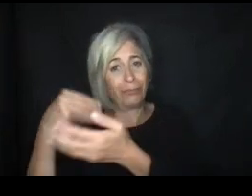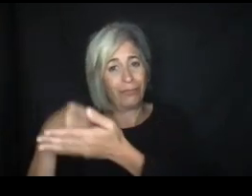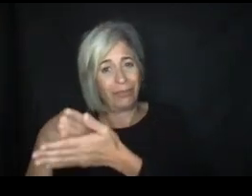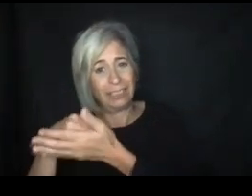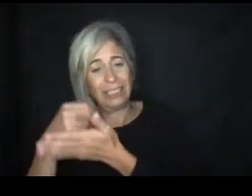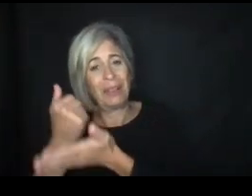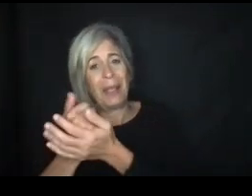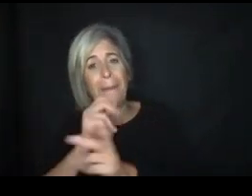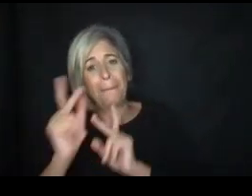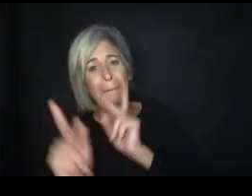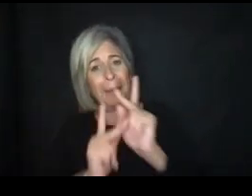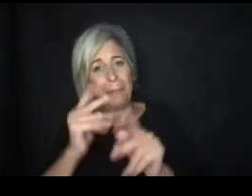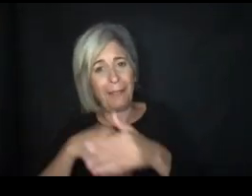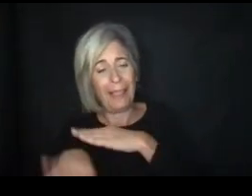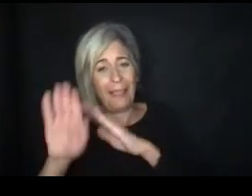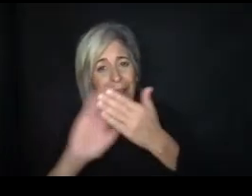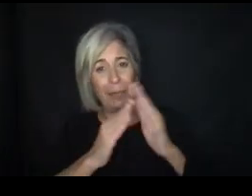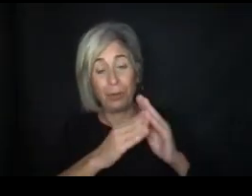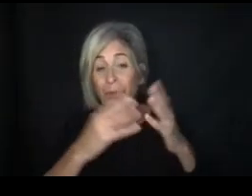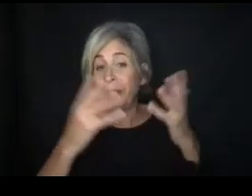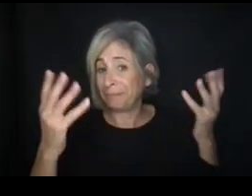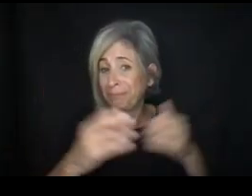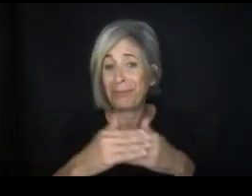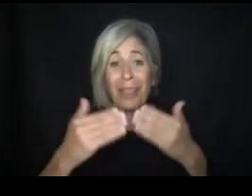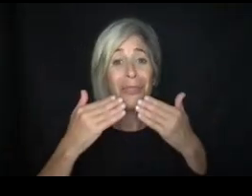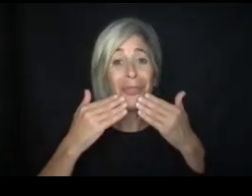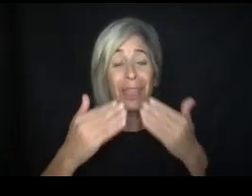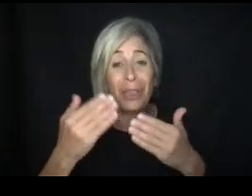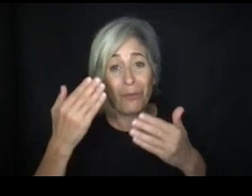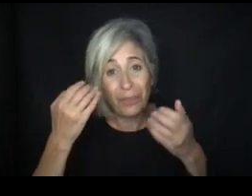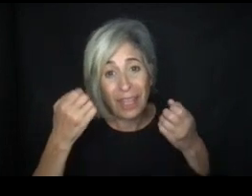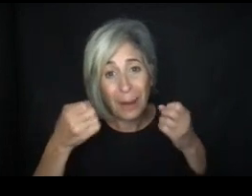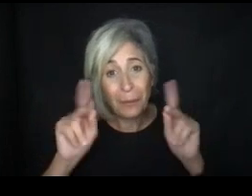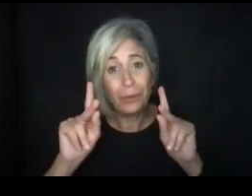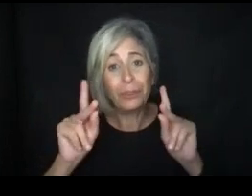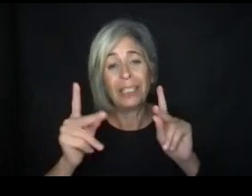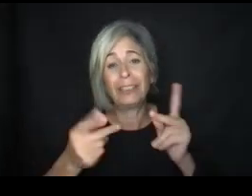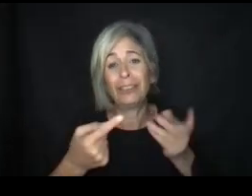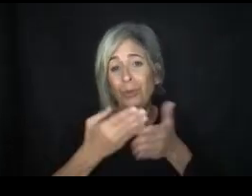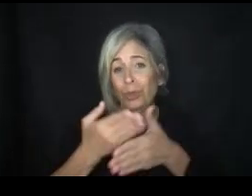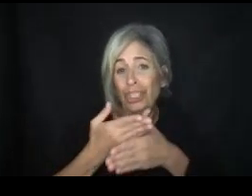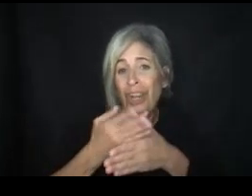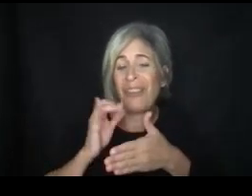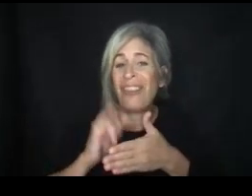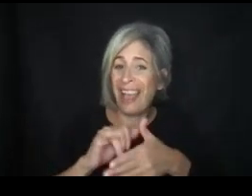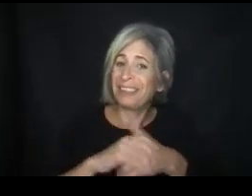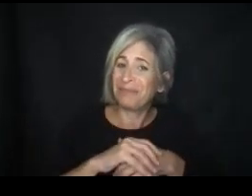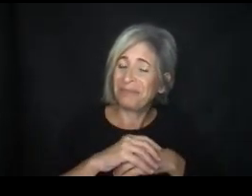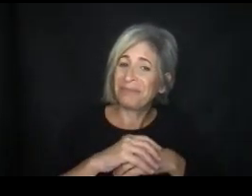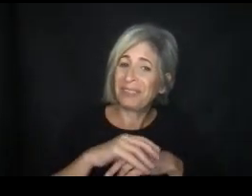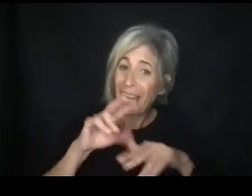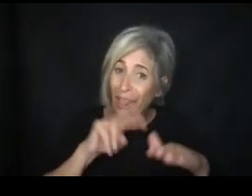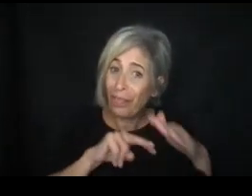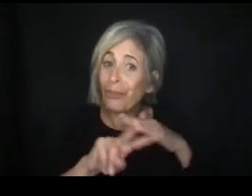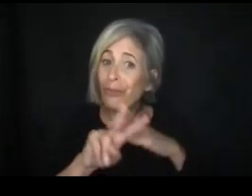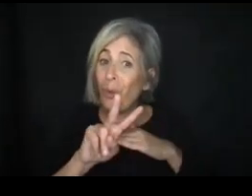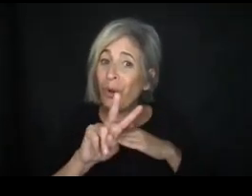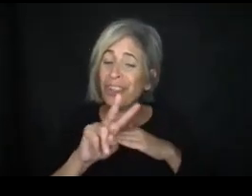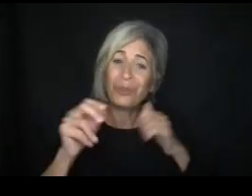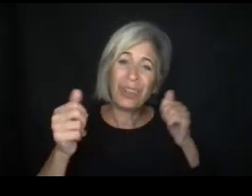the people in the community. So thank you for giving me the opportunity to really share that, and look forward to